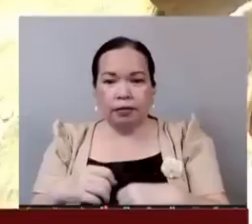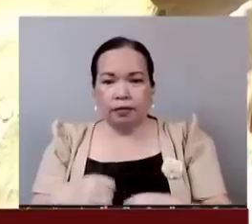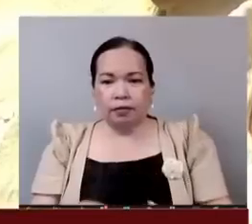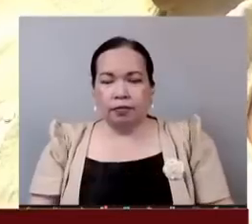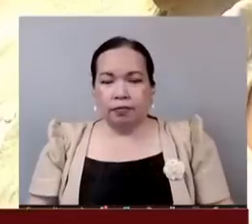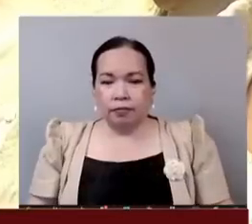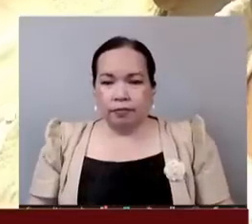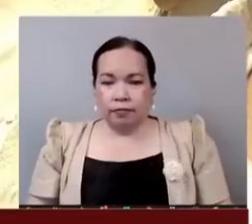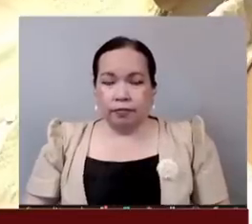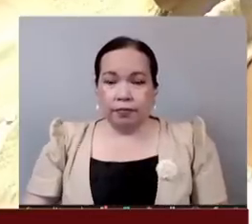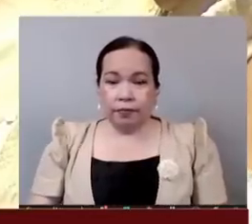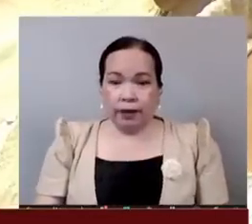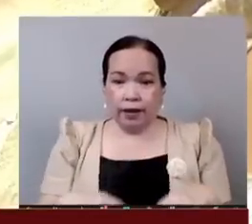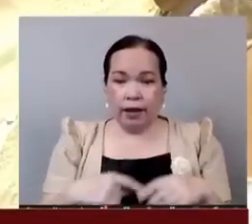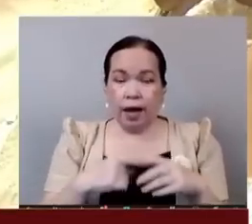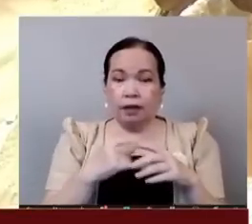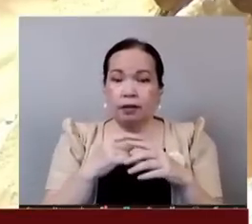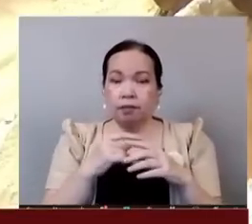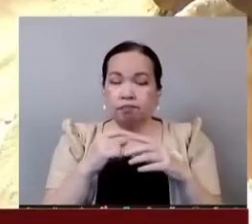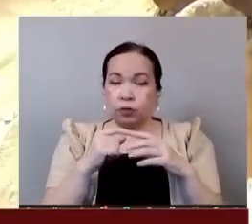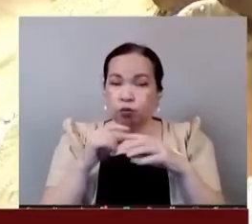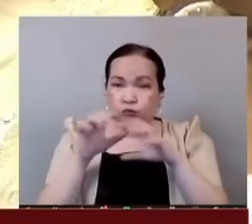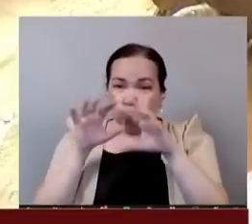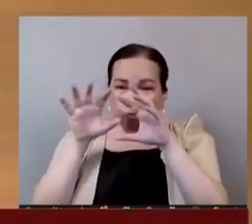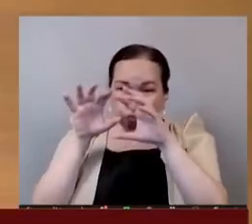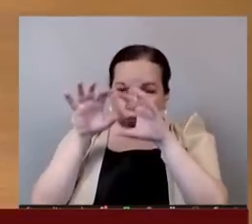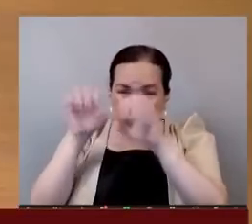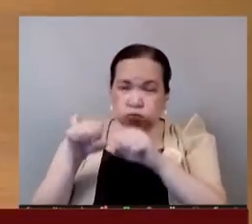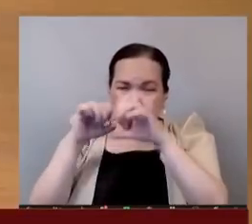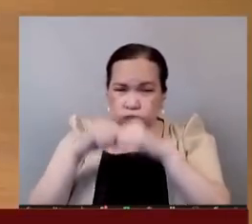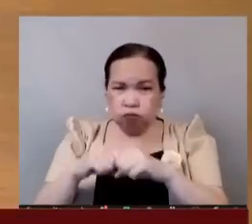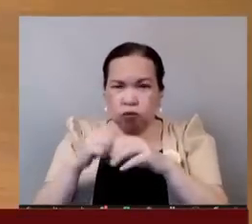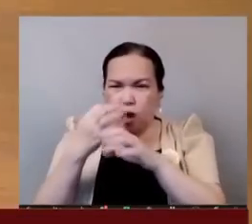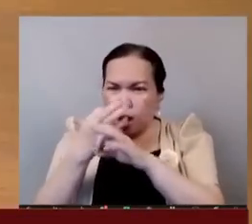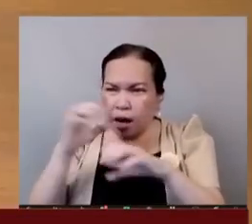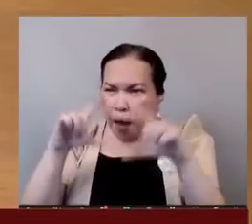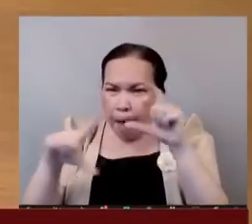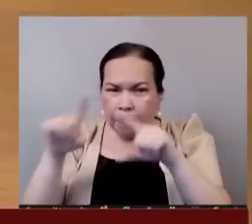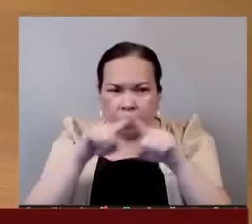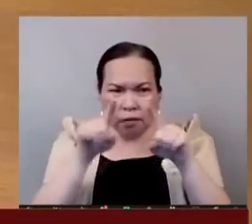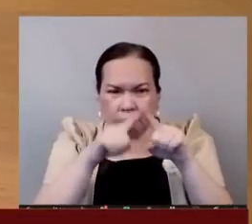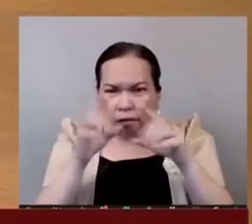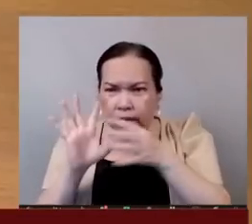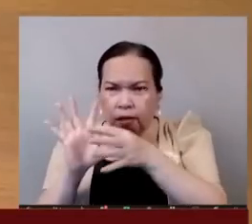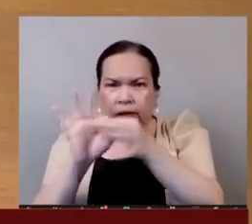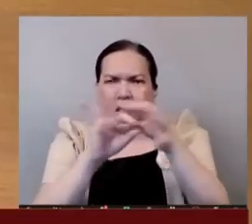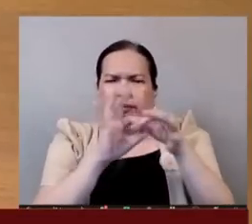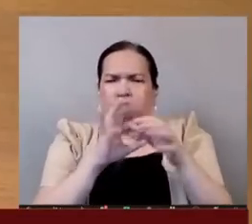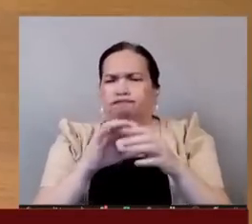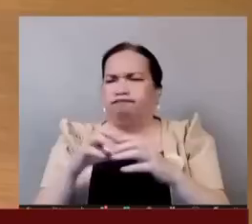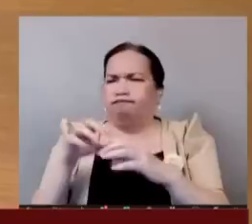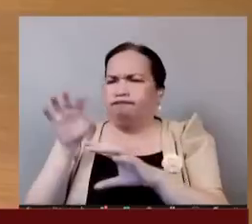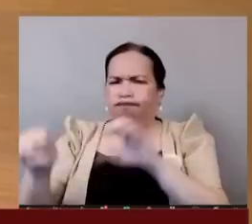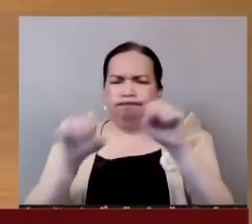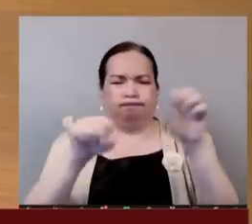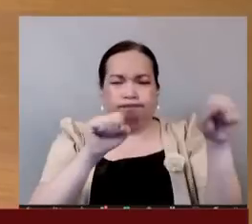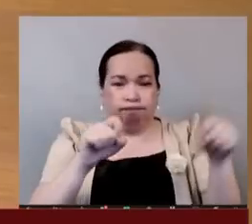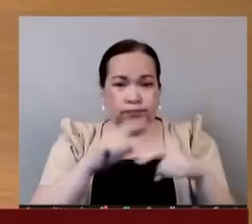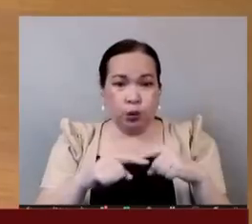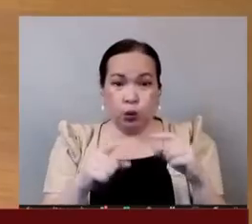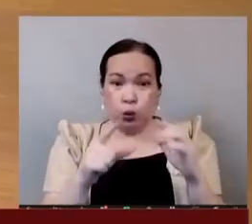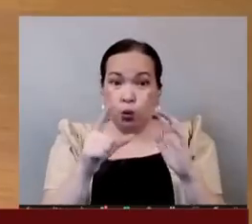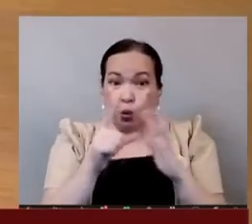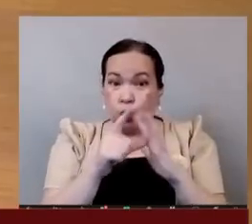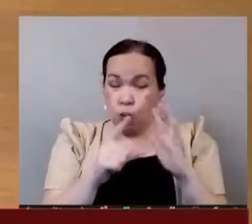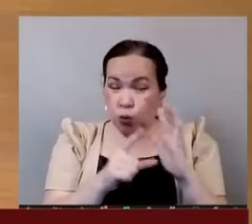we will shut down their activities and dismantle their network of operations. Unscrupulous law enforcers and